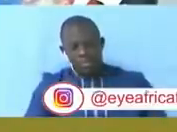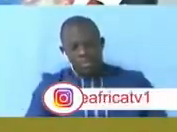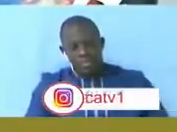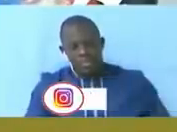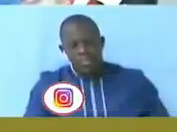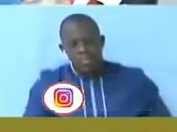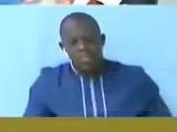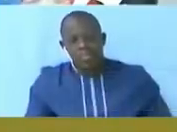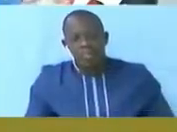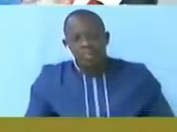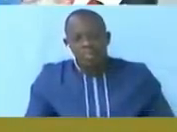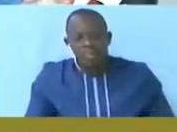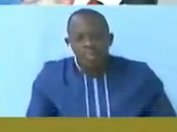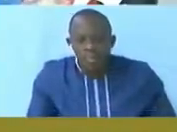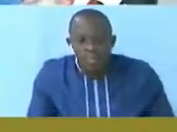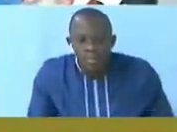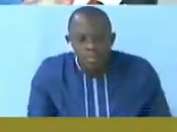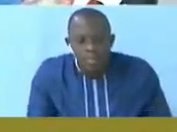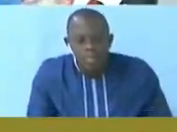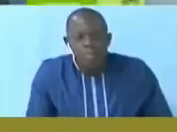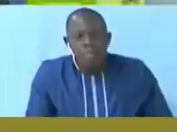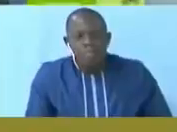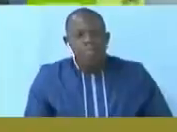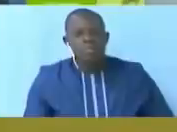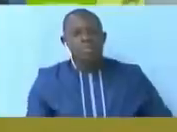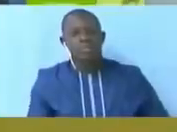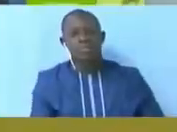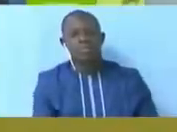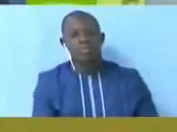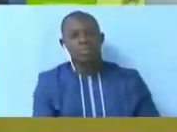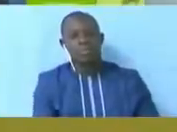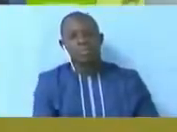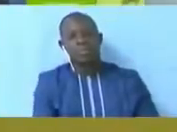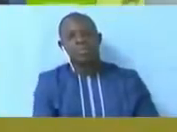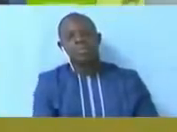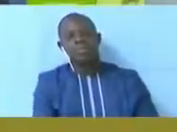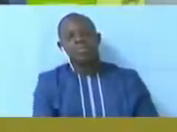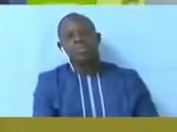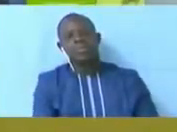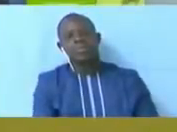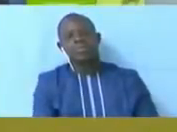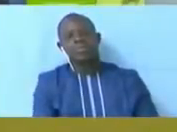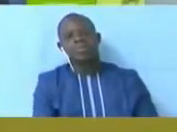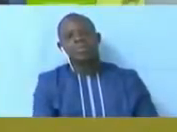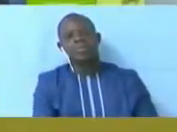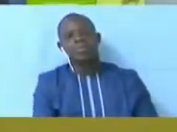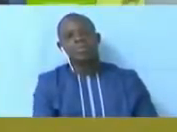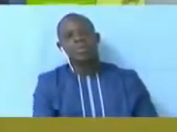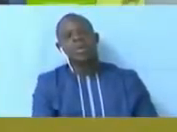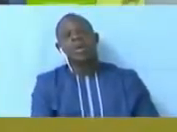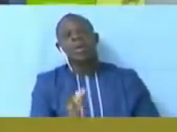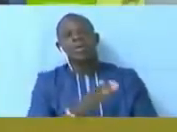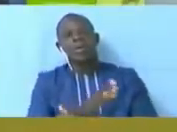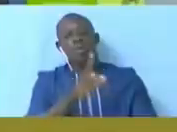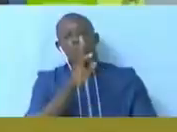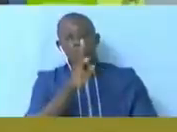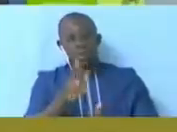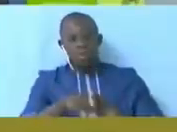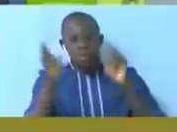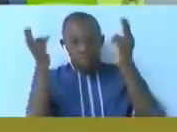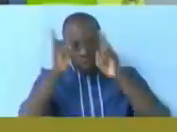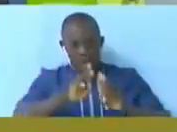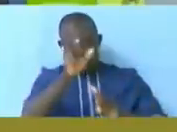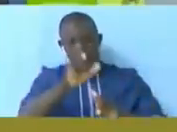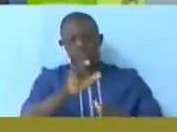proka murunan judiciary ban kiti dulato. No, as a matter of fact, Justice Lati, who was the chief justice at the time. Ah ni kol kata nyame